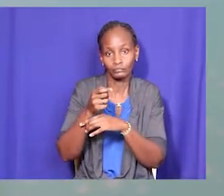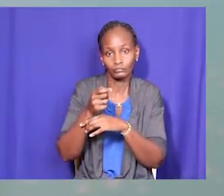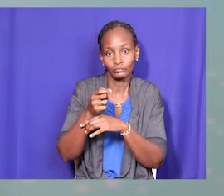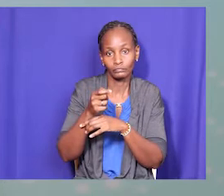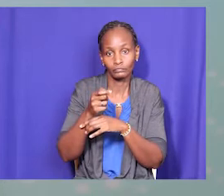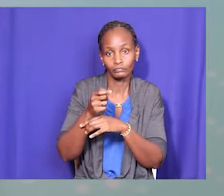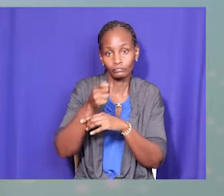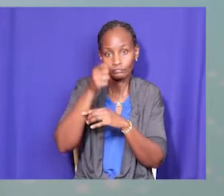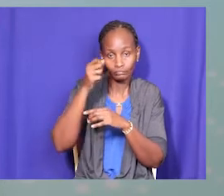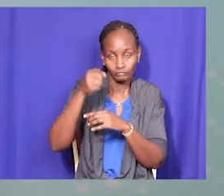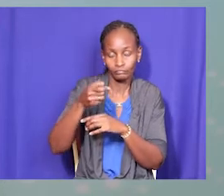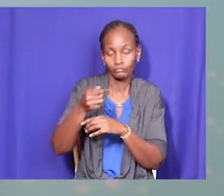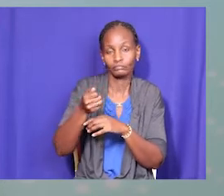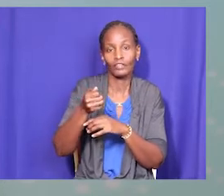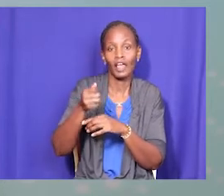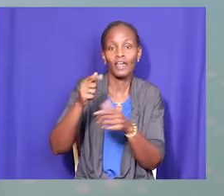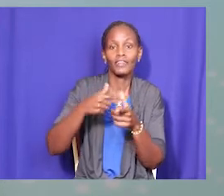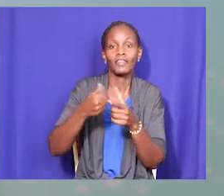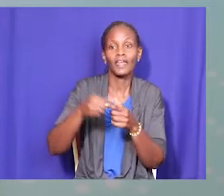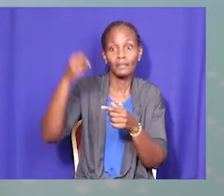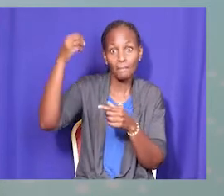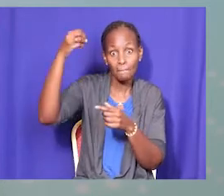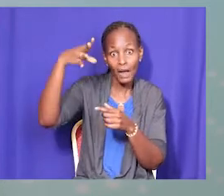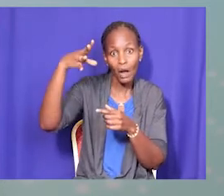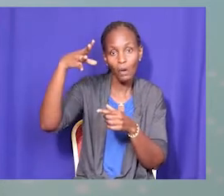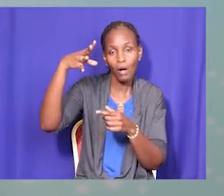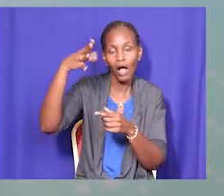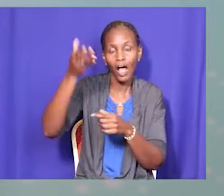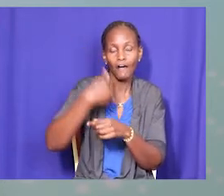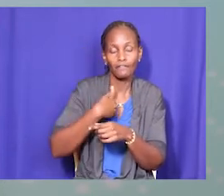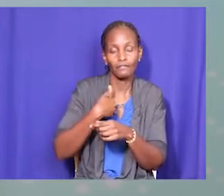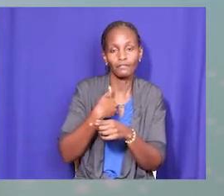the power and now it is bright.